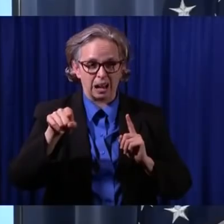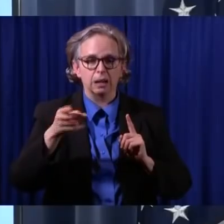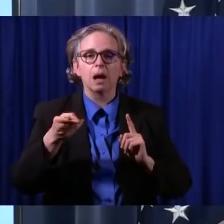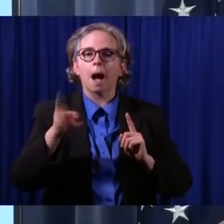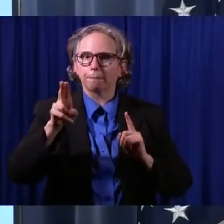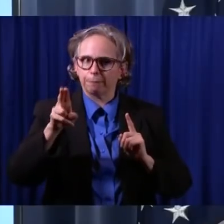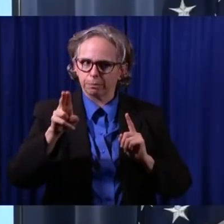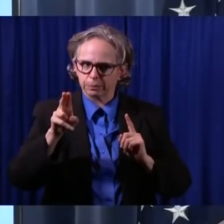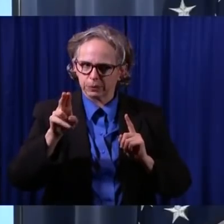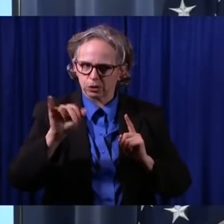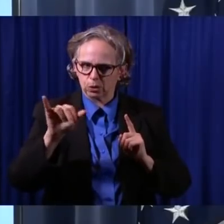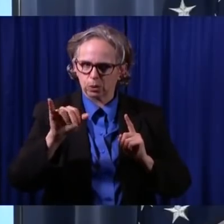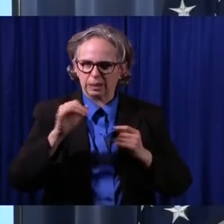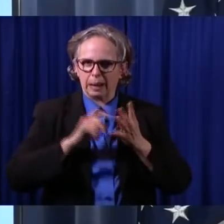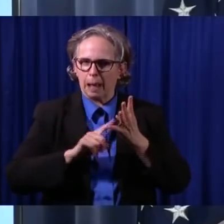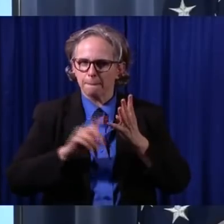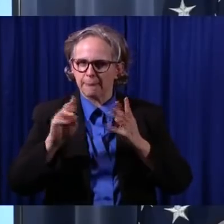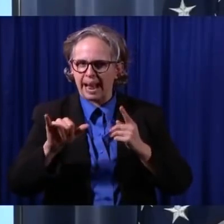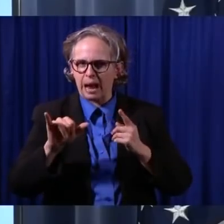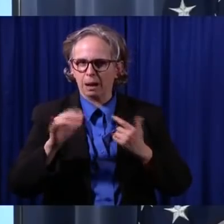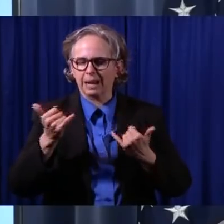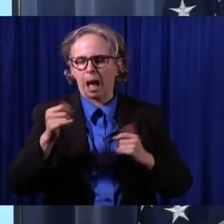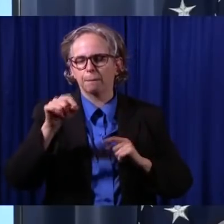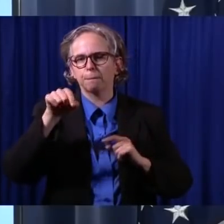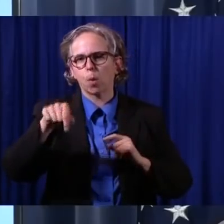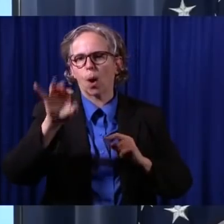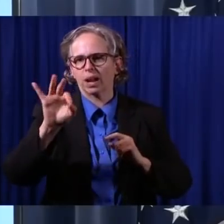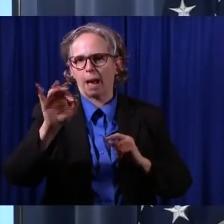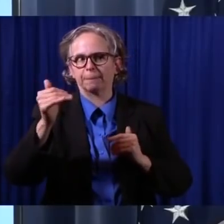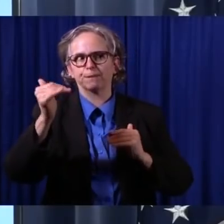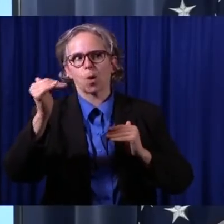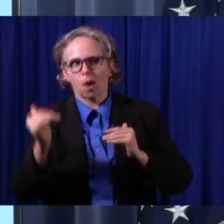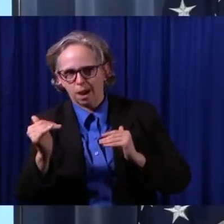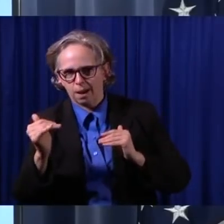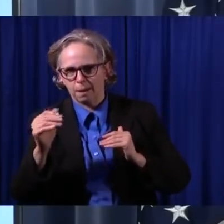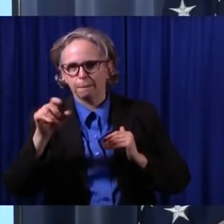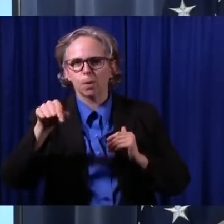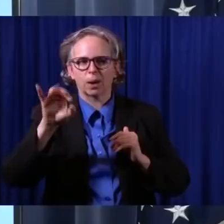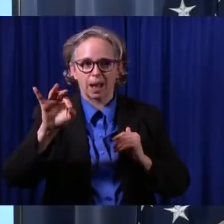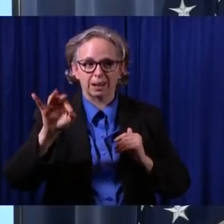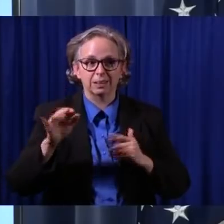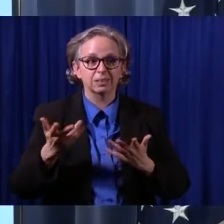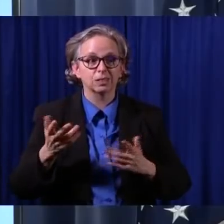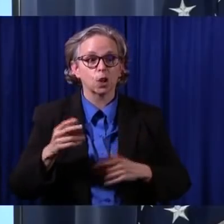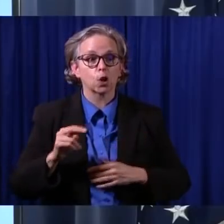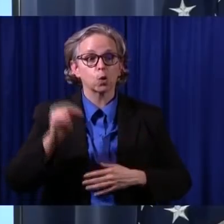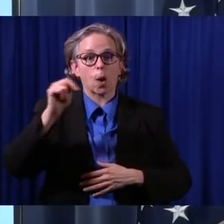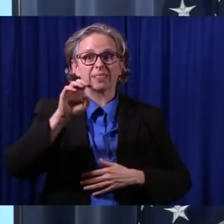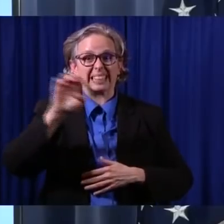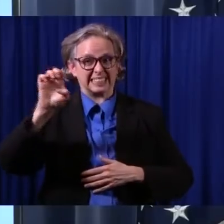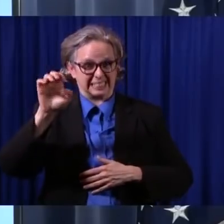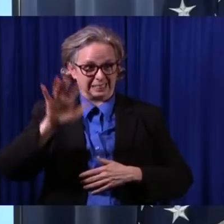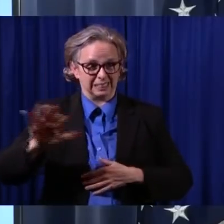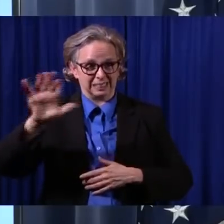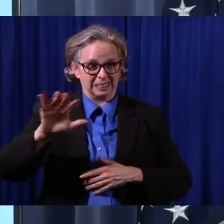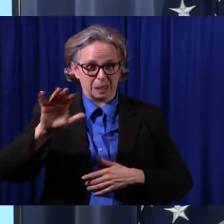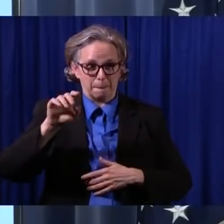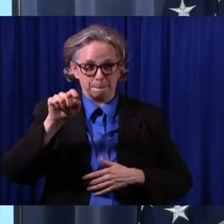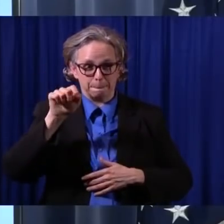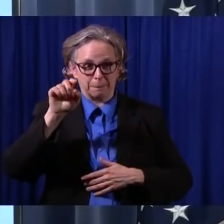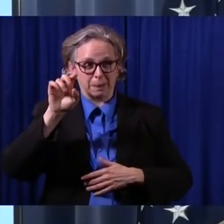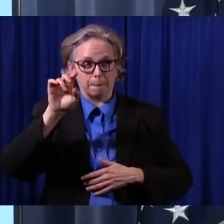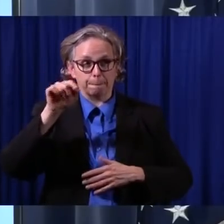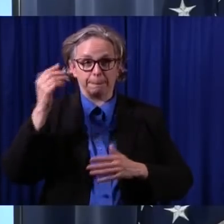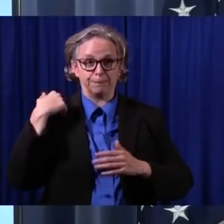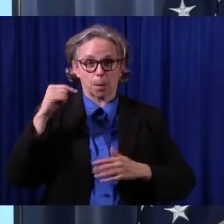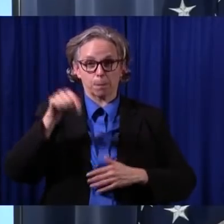at 0.9. Region 5, Northeast Central, including Akron and Youngstown, currently at 0.72. It